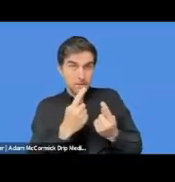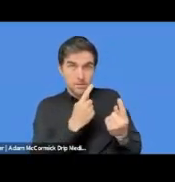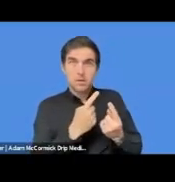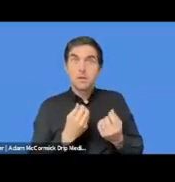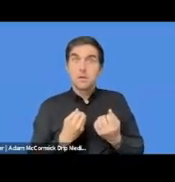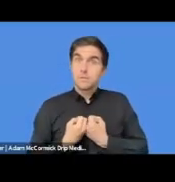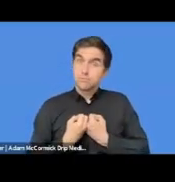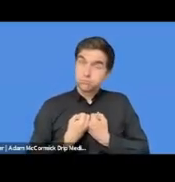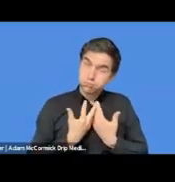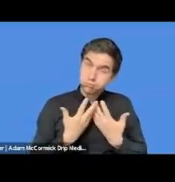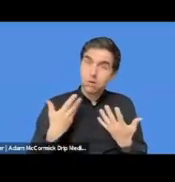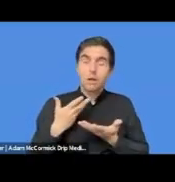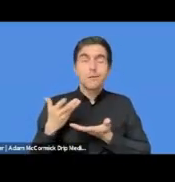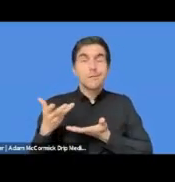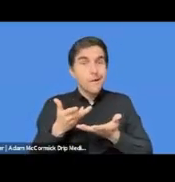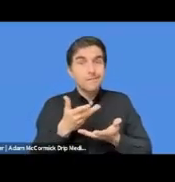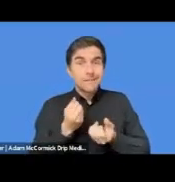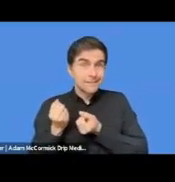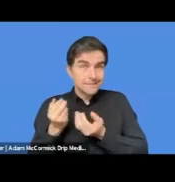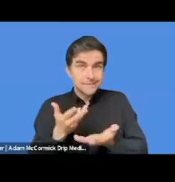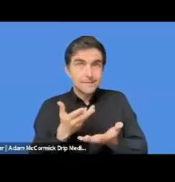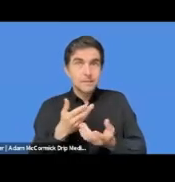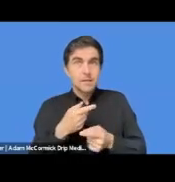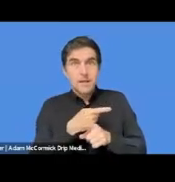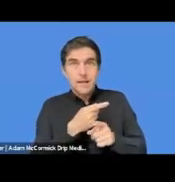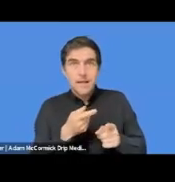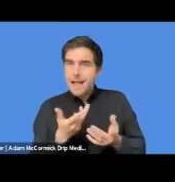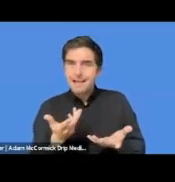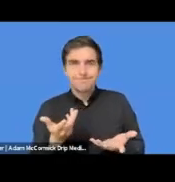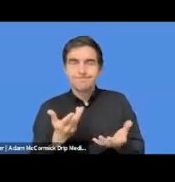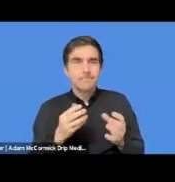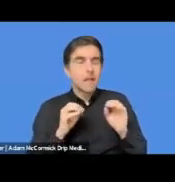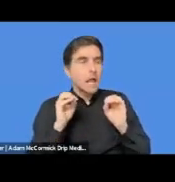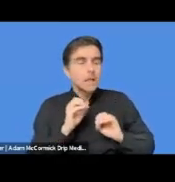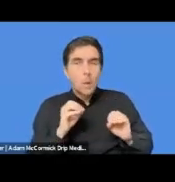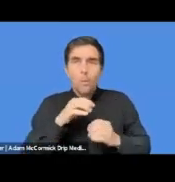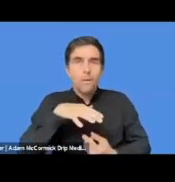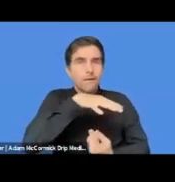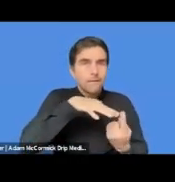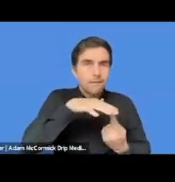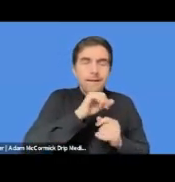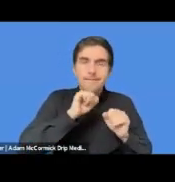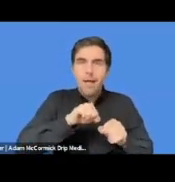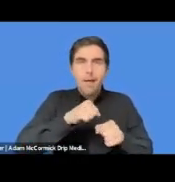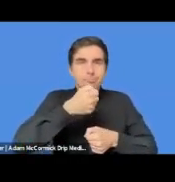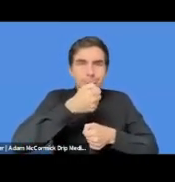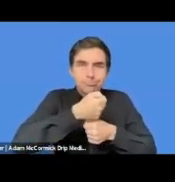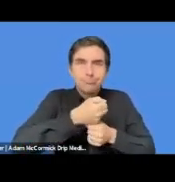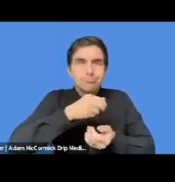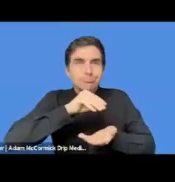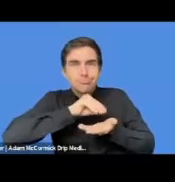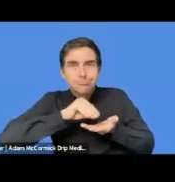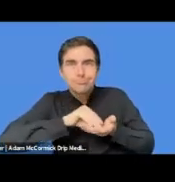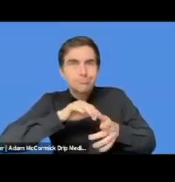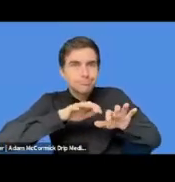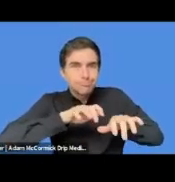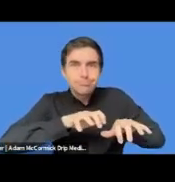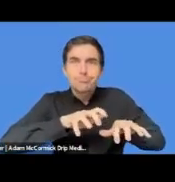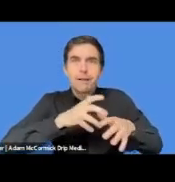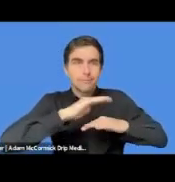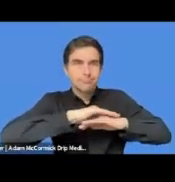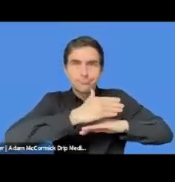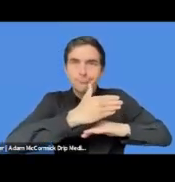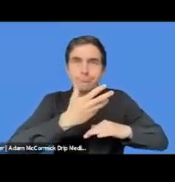you would find that most of the service providers at the community level do not have like